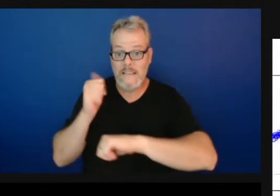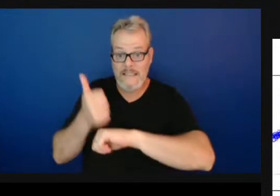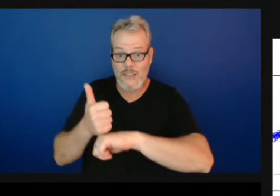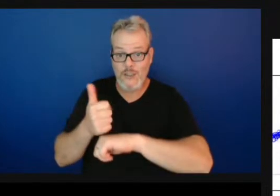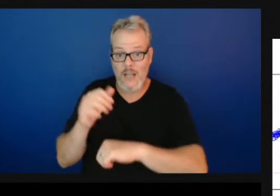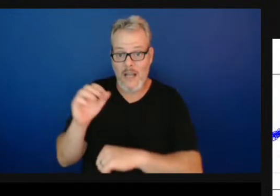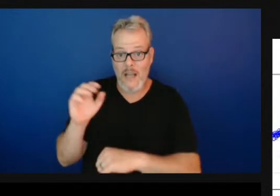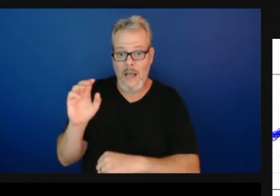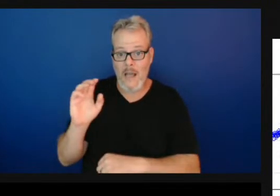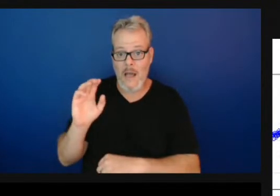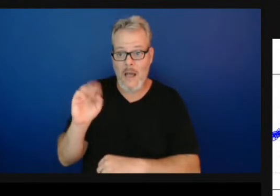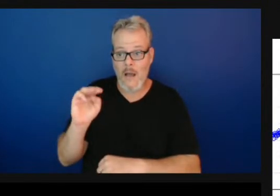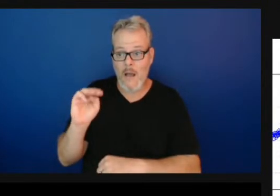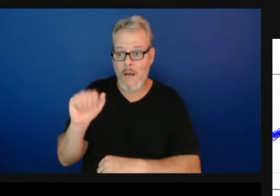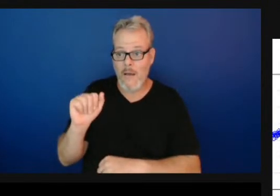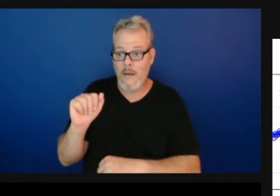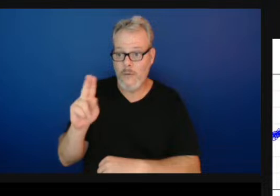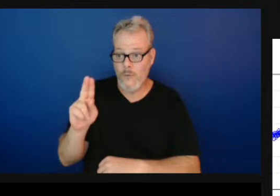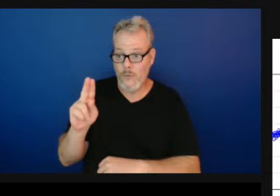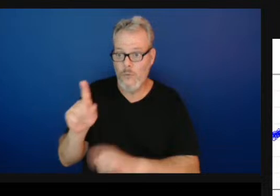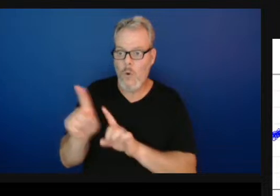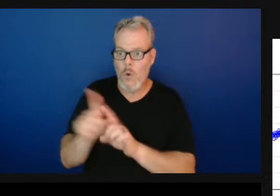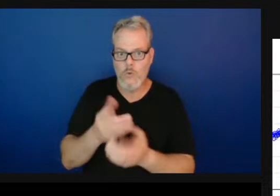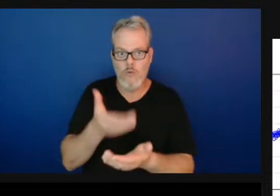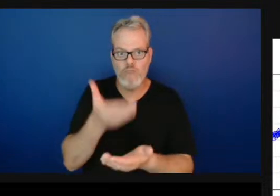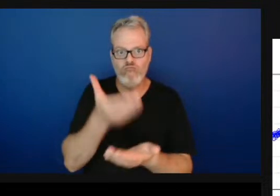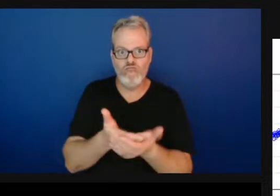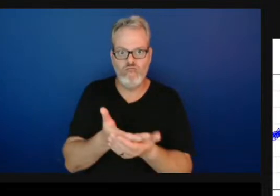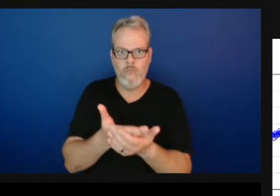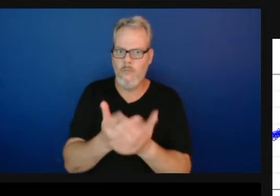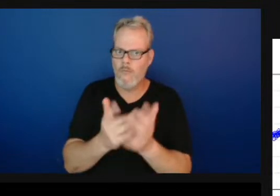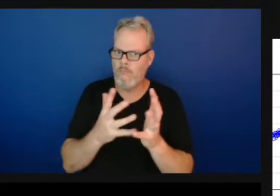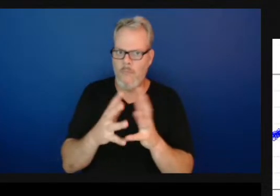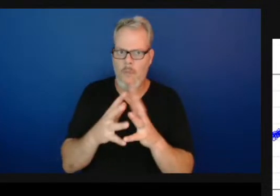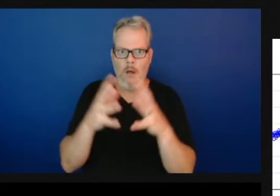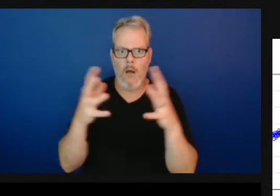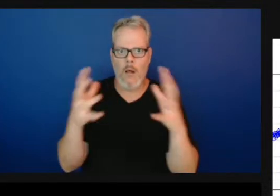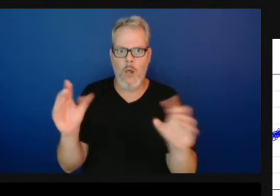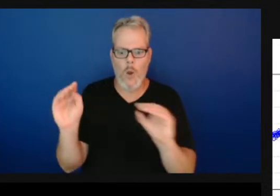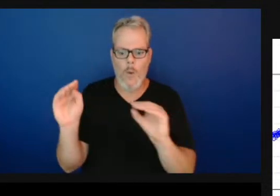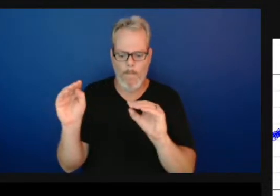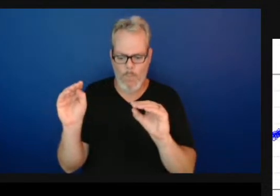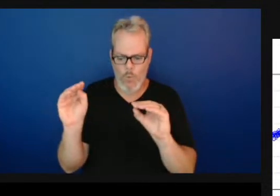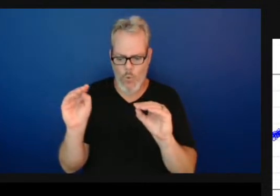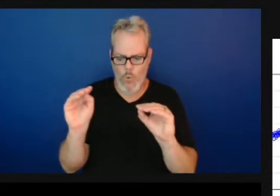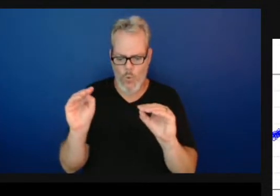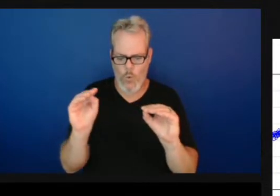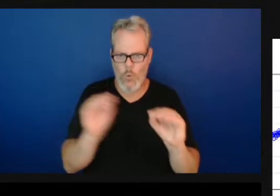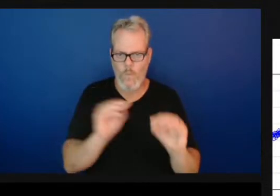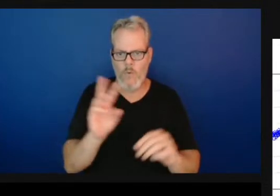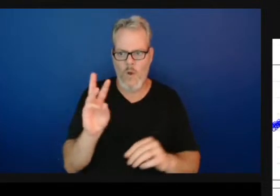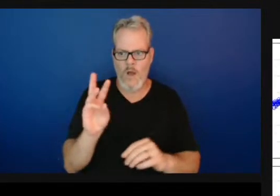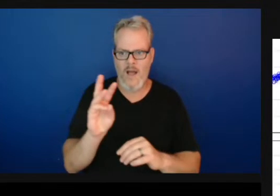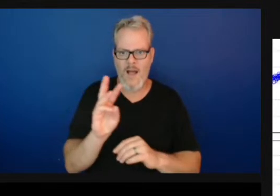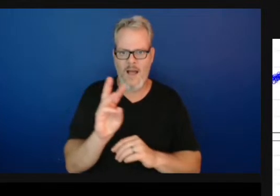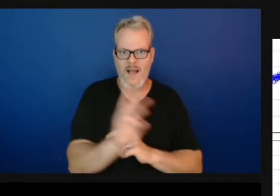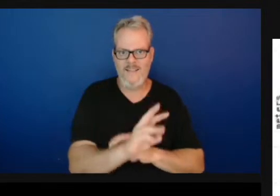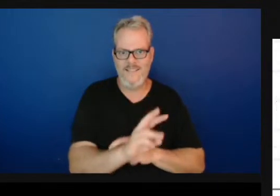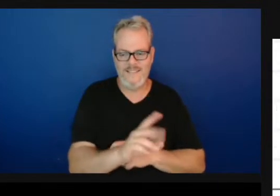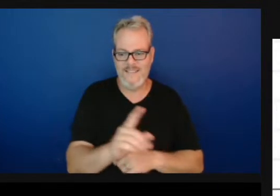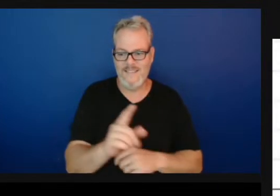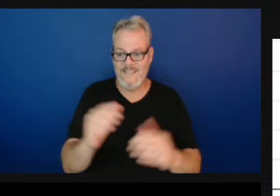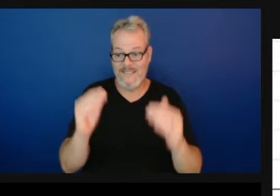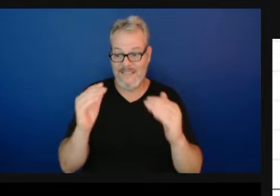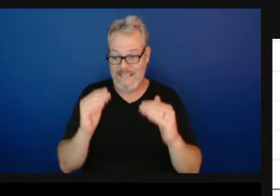MMAU here, also showing massive westward movement, showed a jump to the south, but maybe more stability since then.